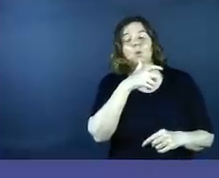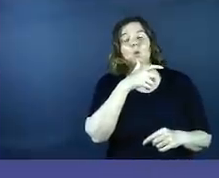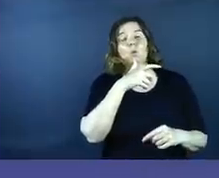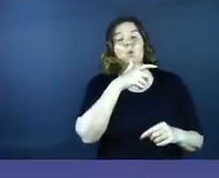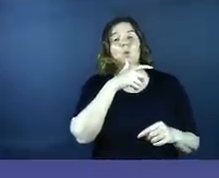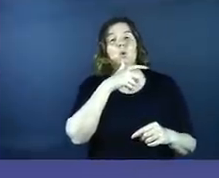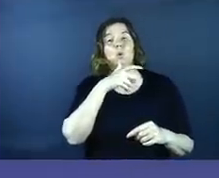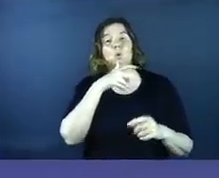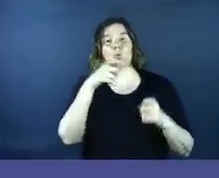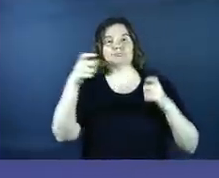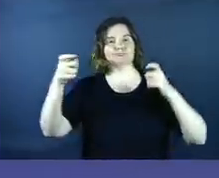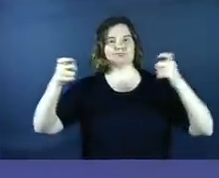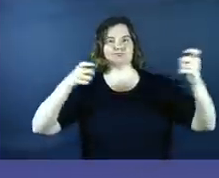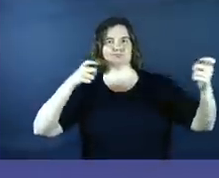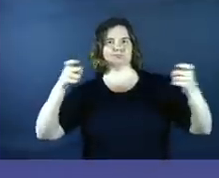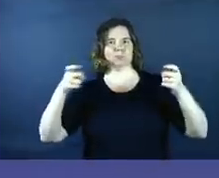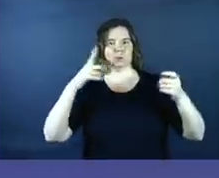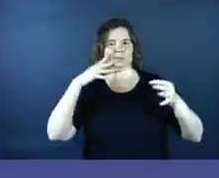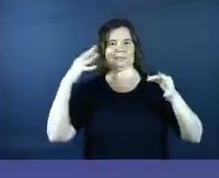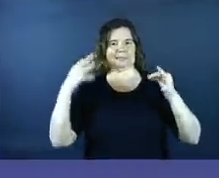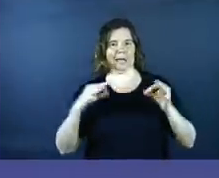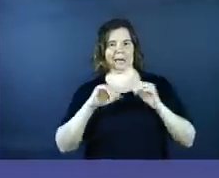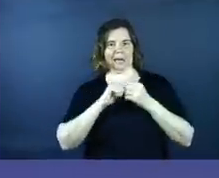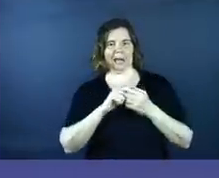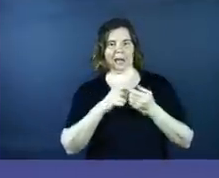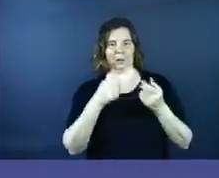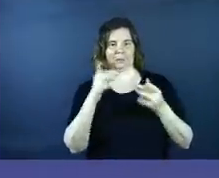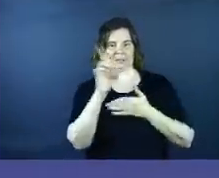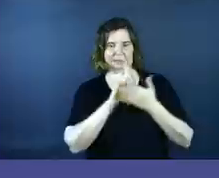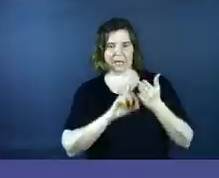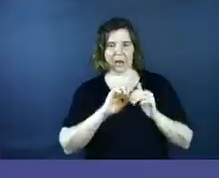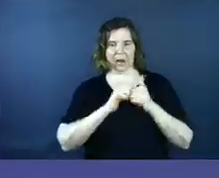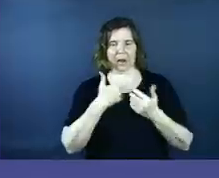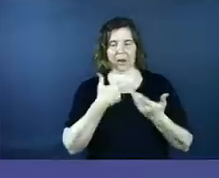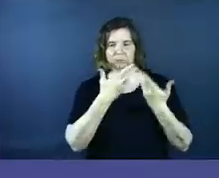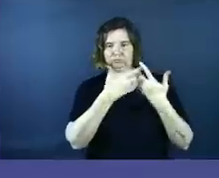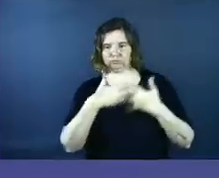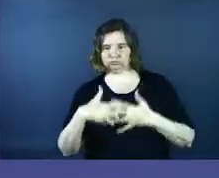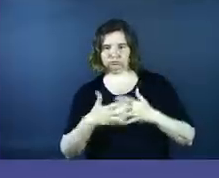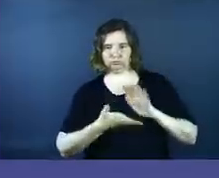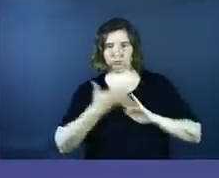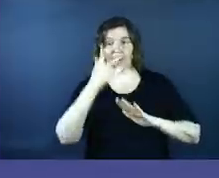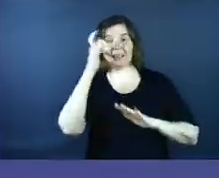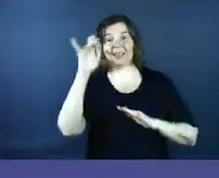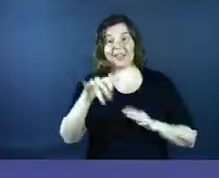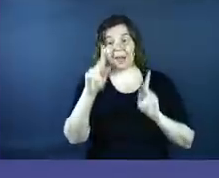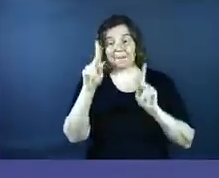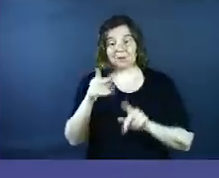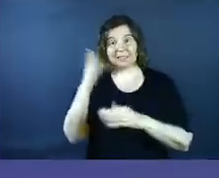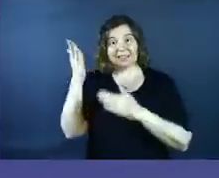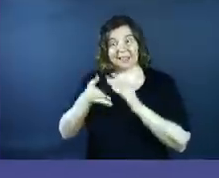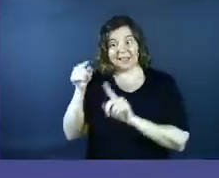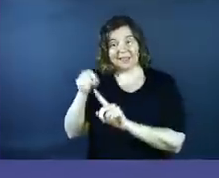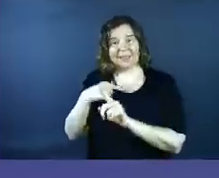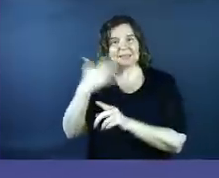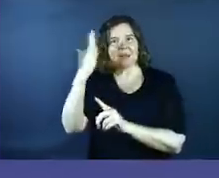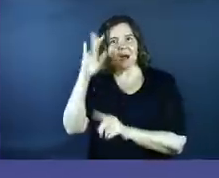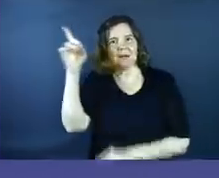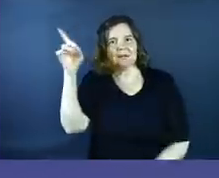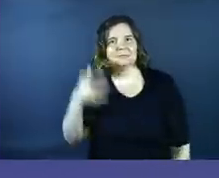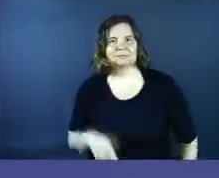Who is the puppet master? Who is the one that decided how this would be designed and how it would be run? Because that person at the end of the day is